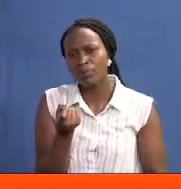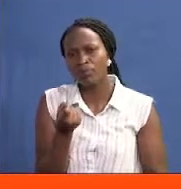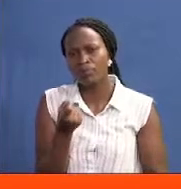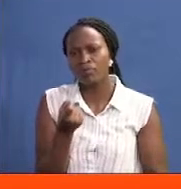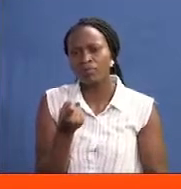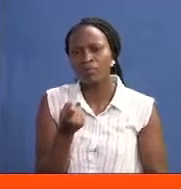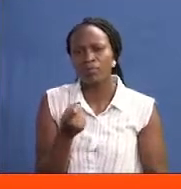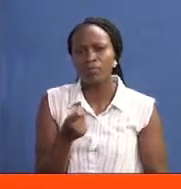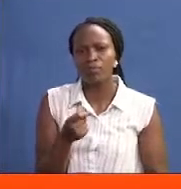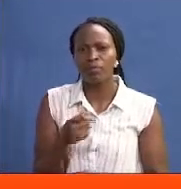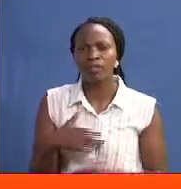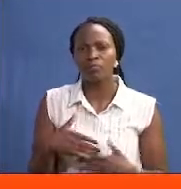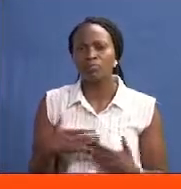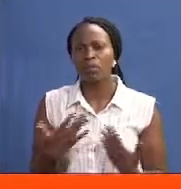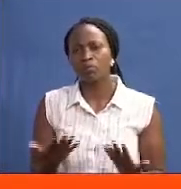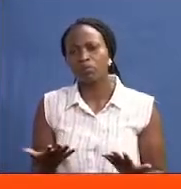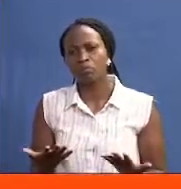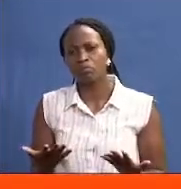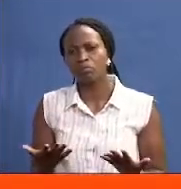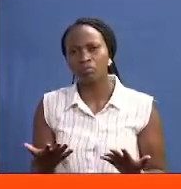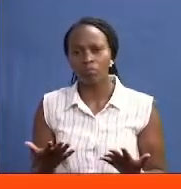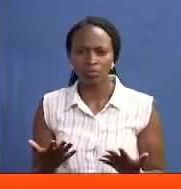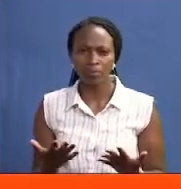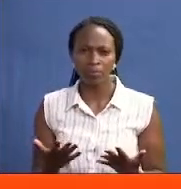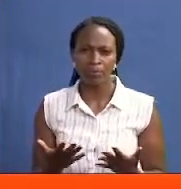So you could say that out of that